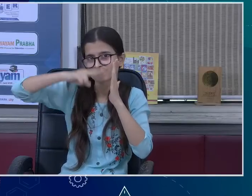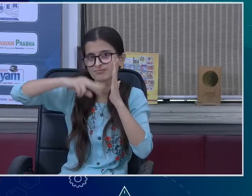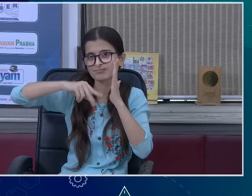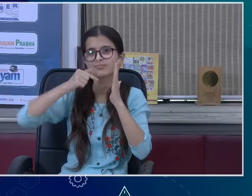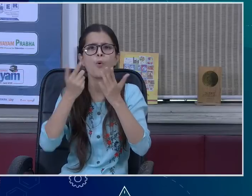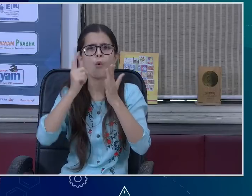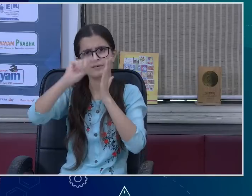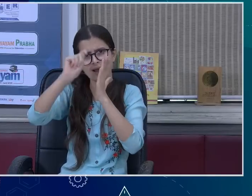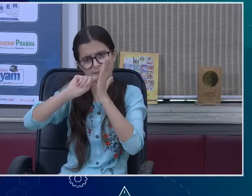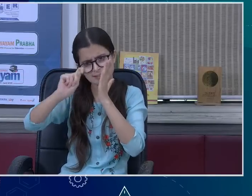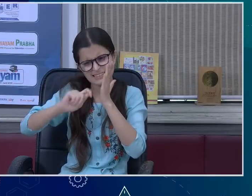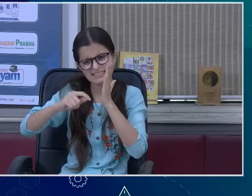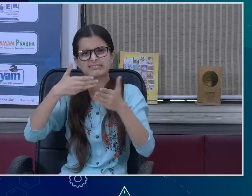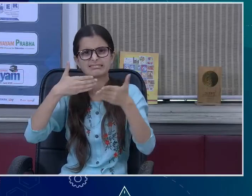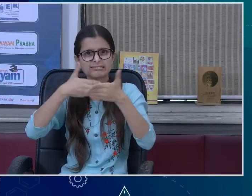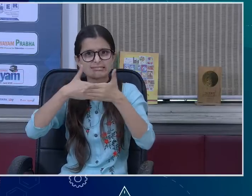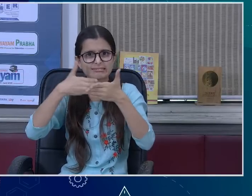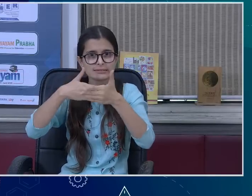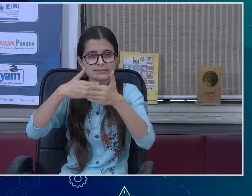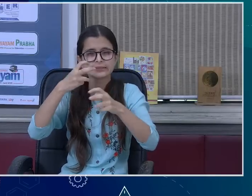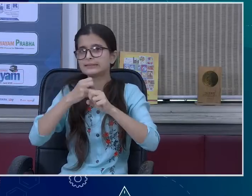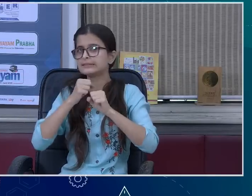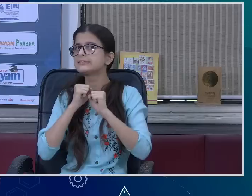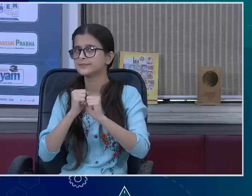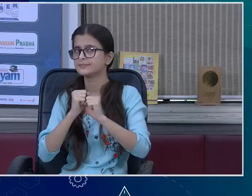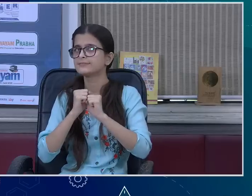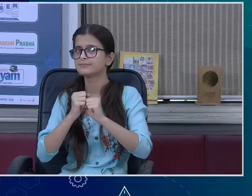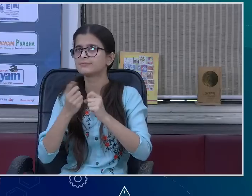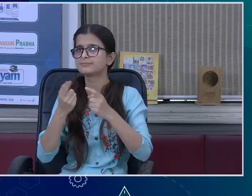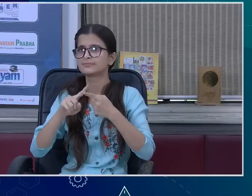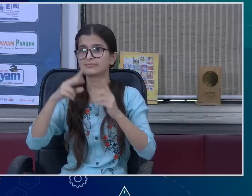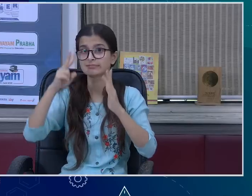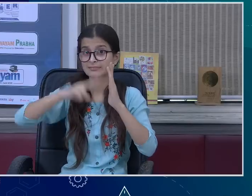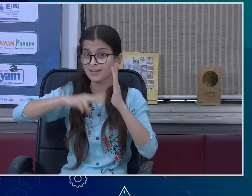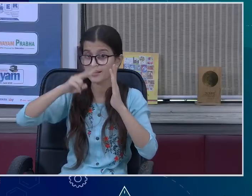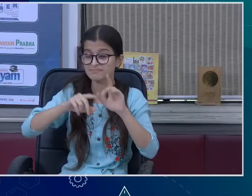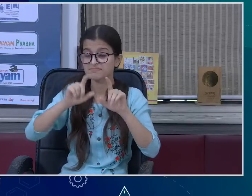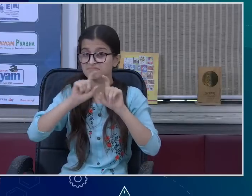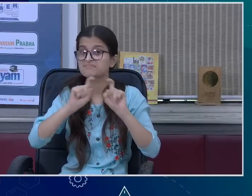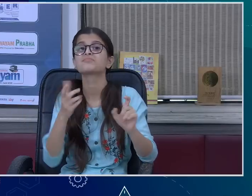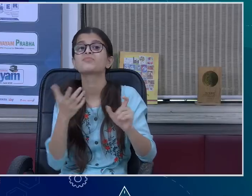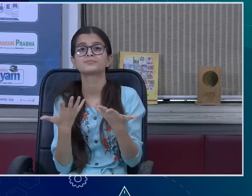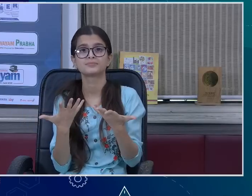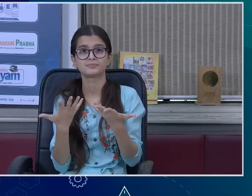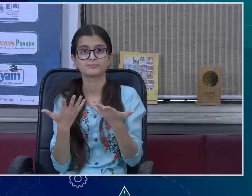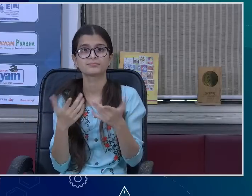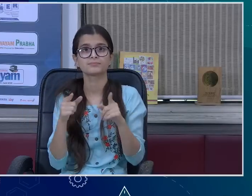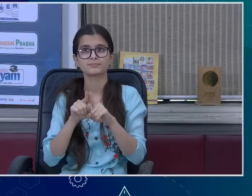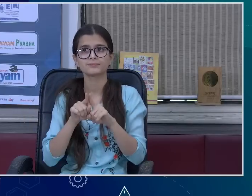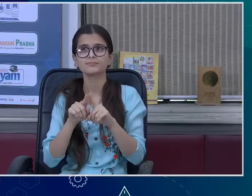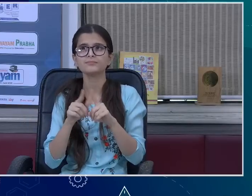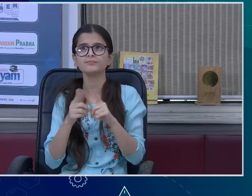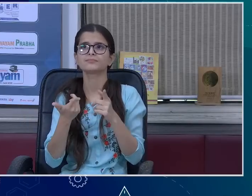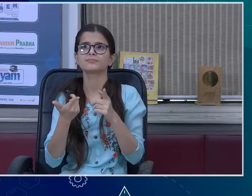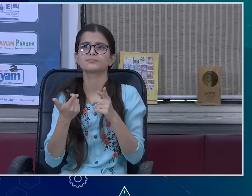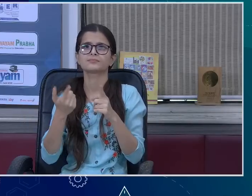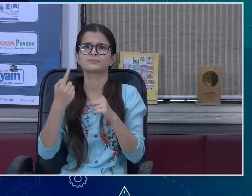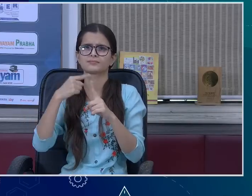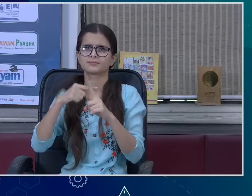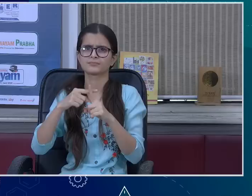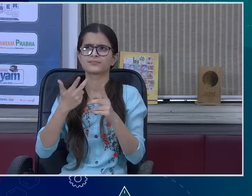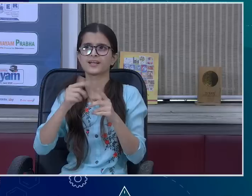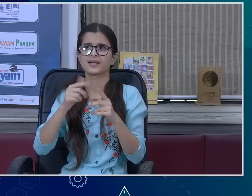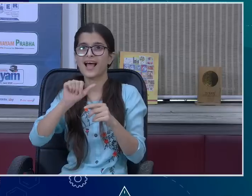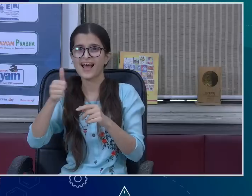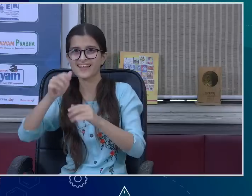or writing difficulty, they will not be able to read as fast as other children. And when they are asked to copy from the board, other